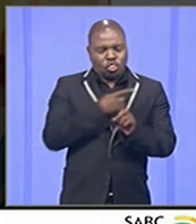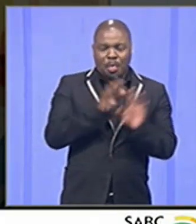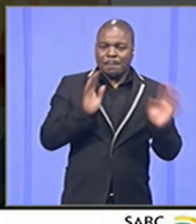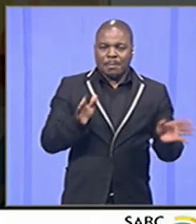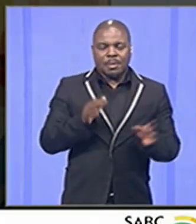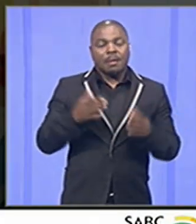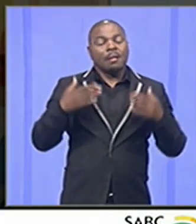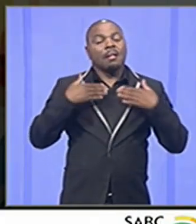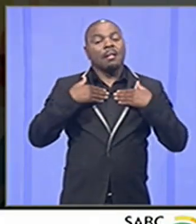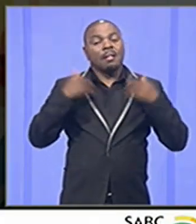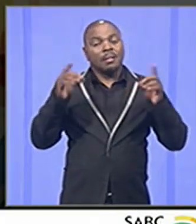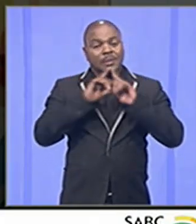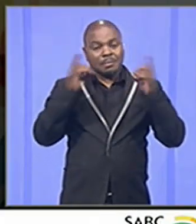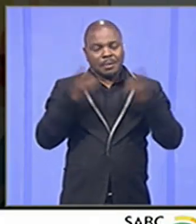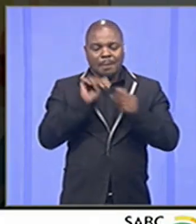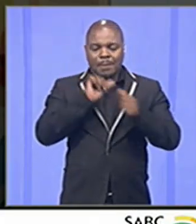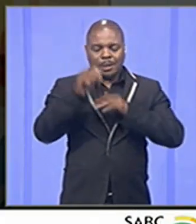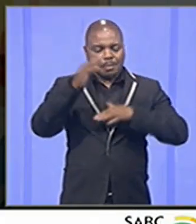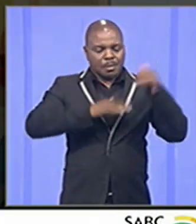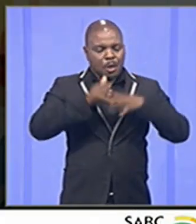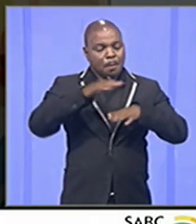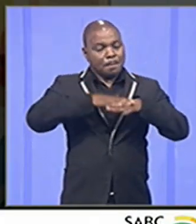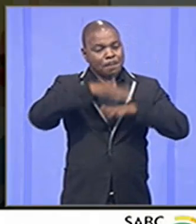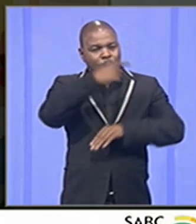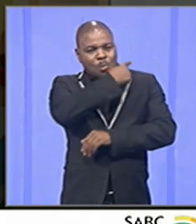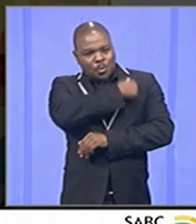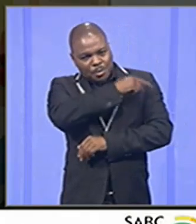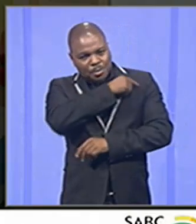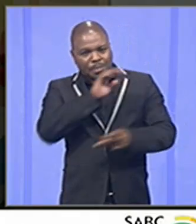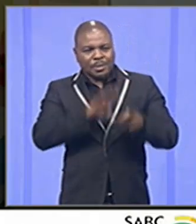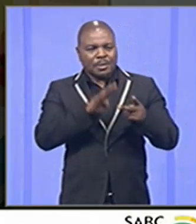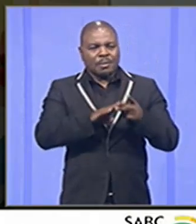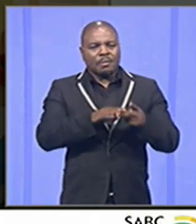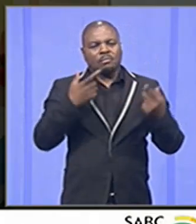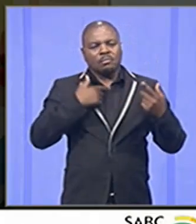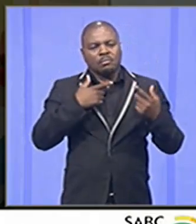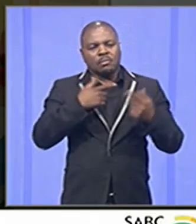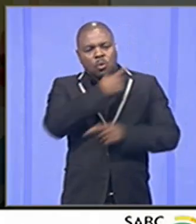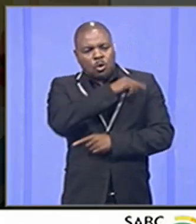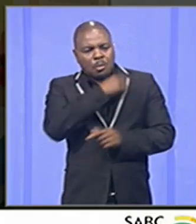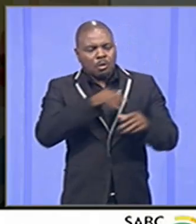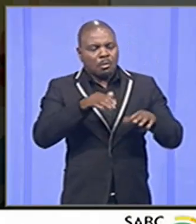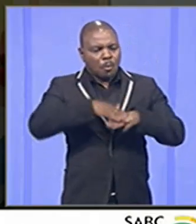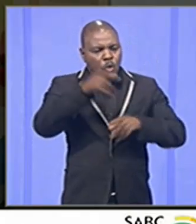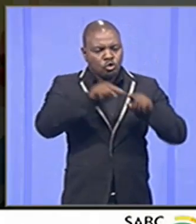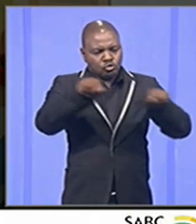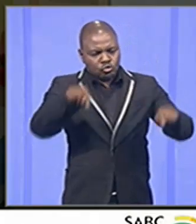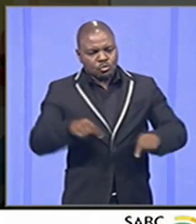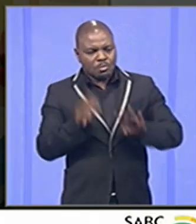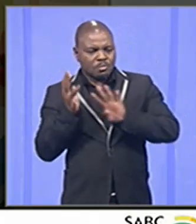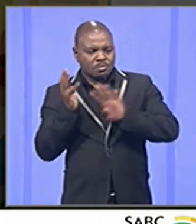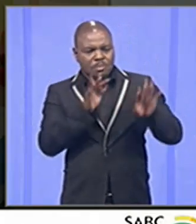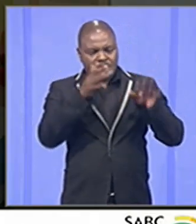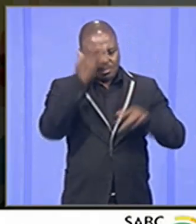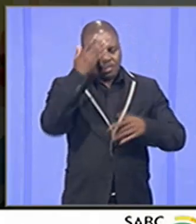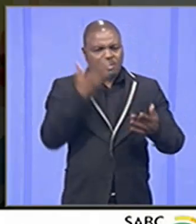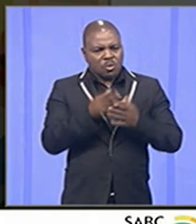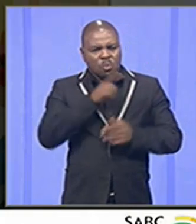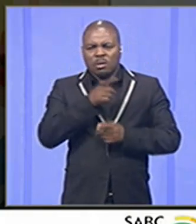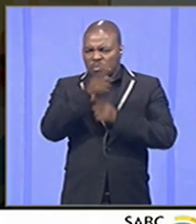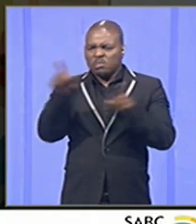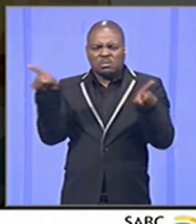tsa maphelo o eketse dipetlele o eketse le dikamore mo dipetlele mo bakudi ba tla robalang teng, le bona ntse ile